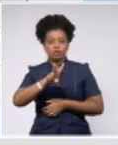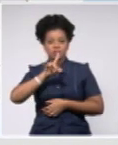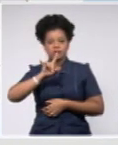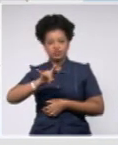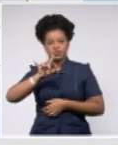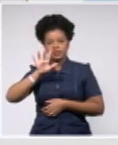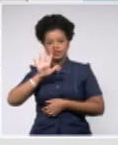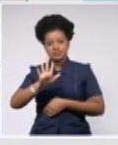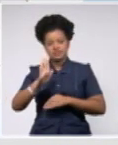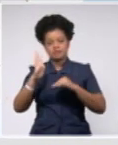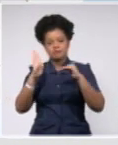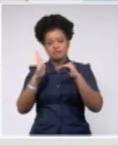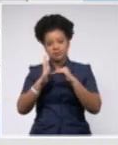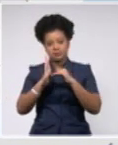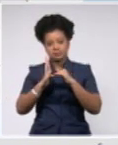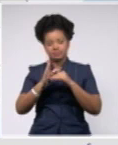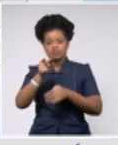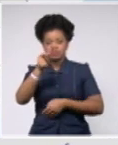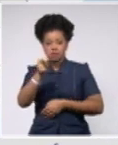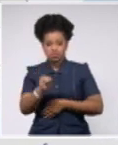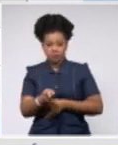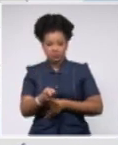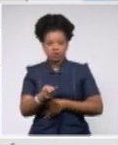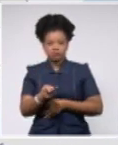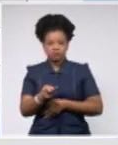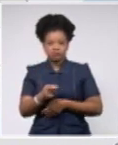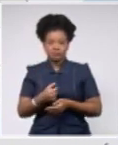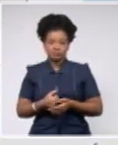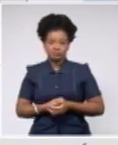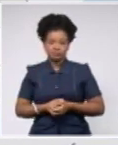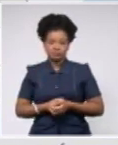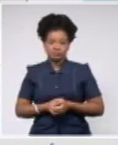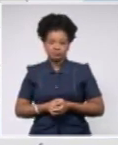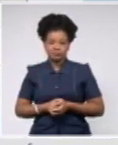5,066 people died of the virus, for a total of